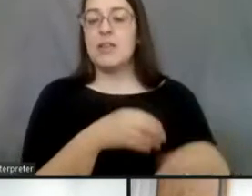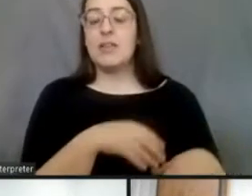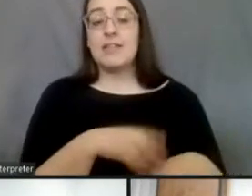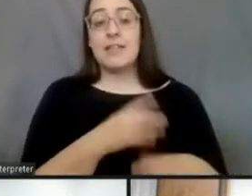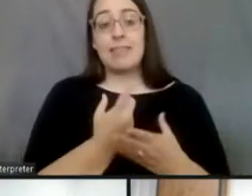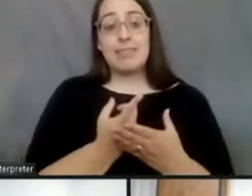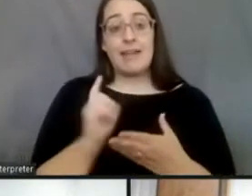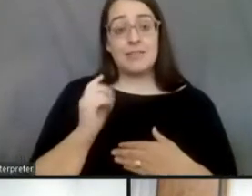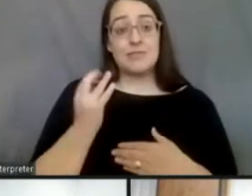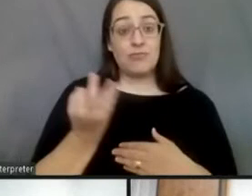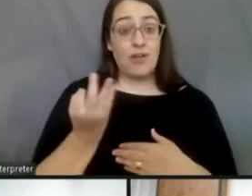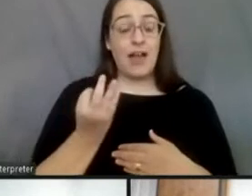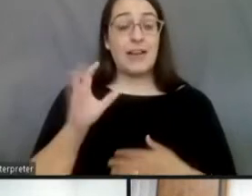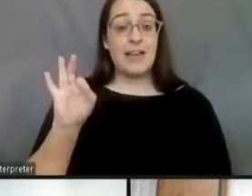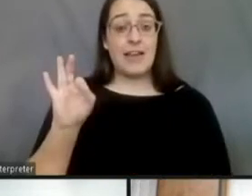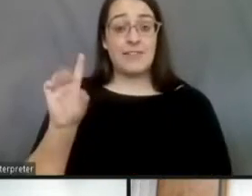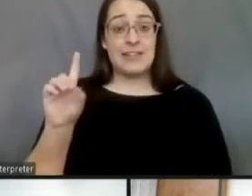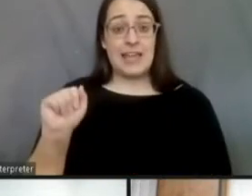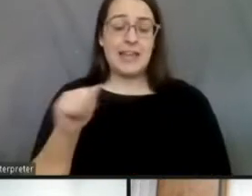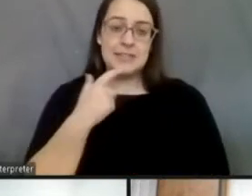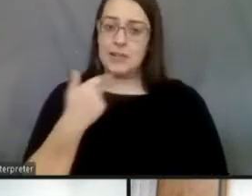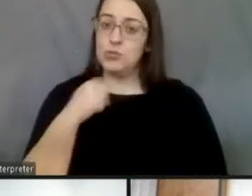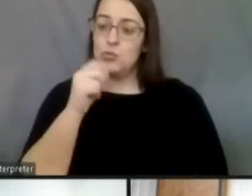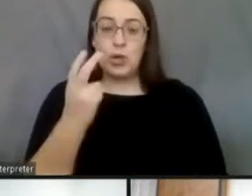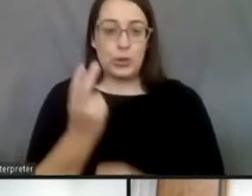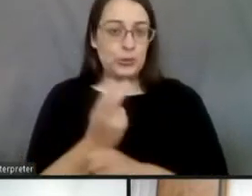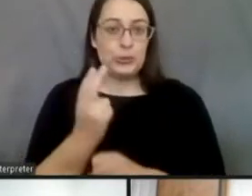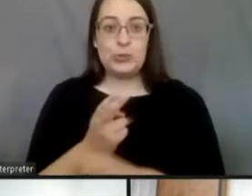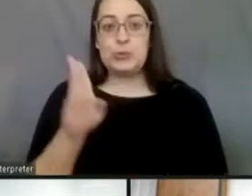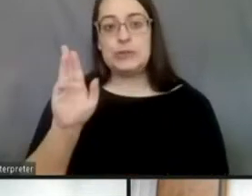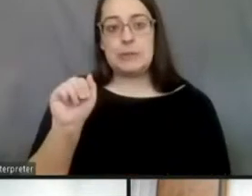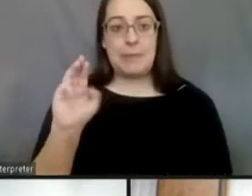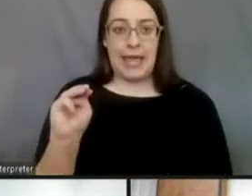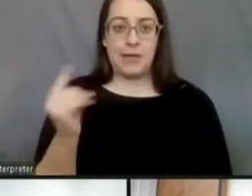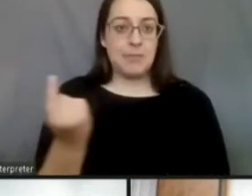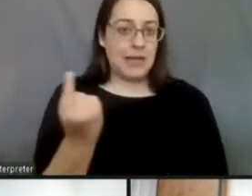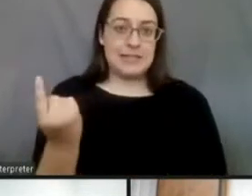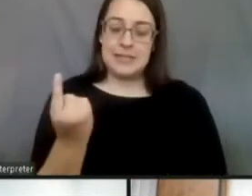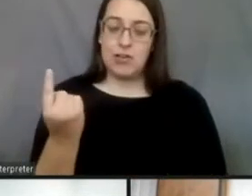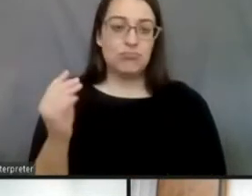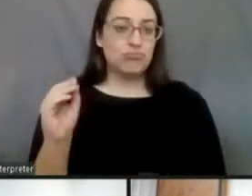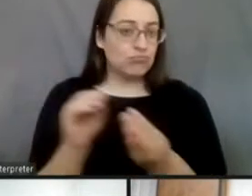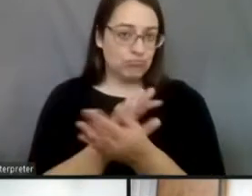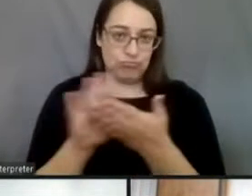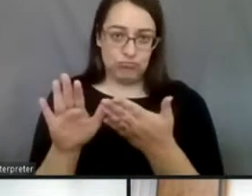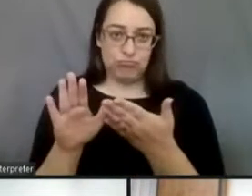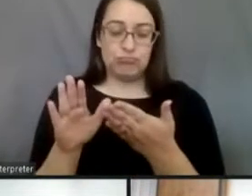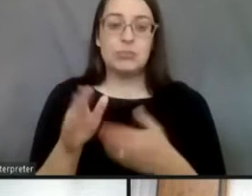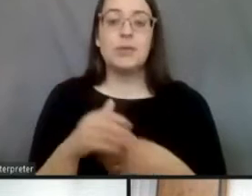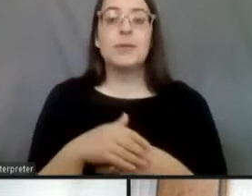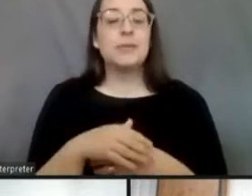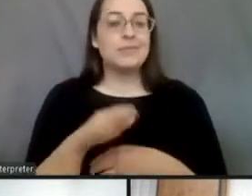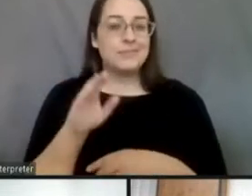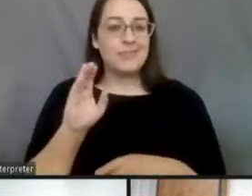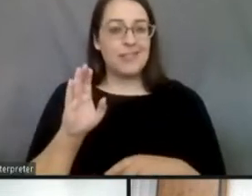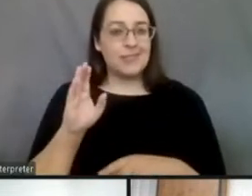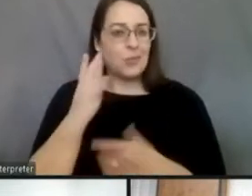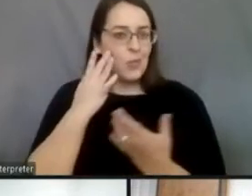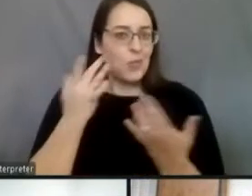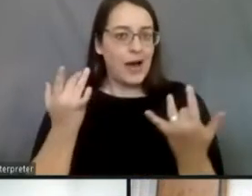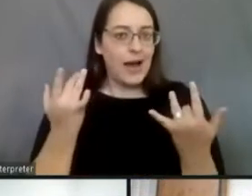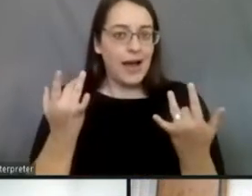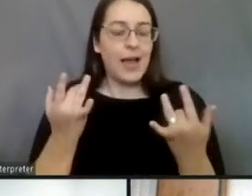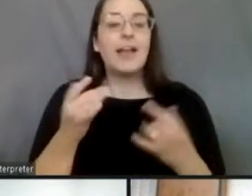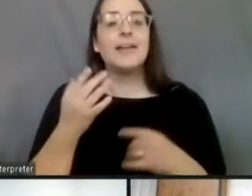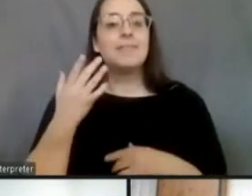the FDA said, do not use bamlanivimab alone anymore. And why is that? For exactly the reason I talked about earlier, which is